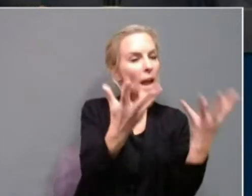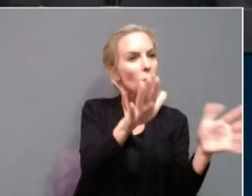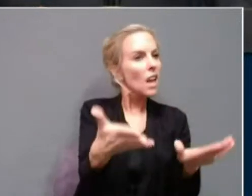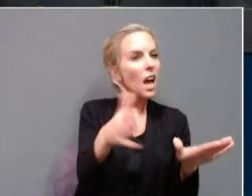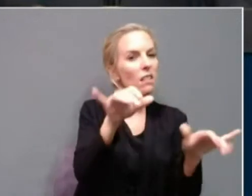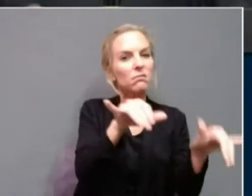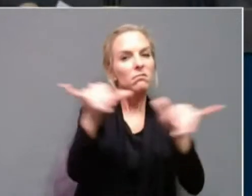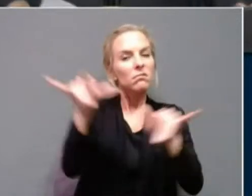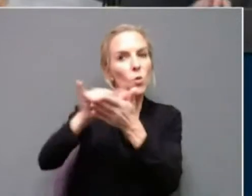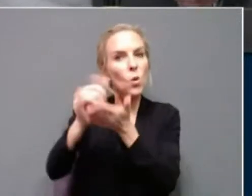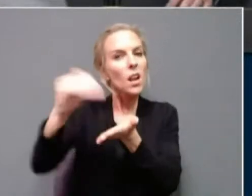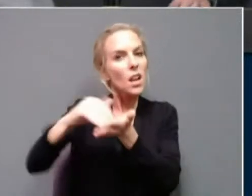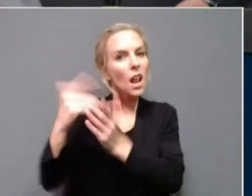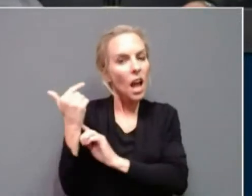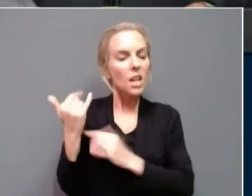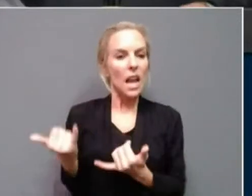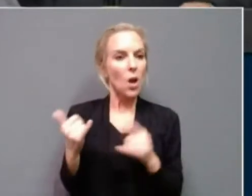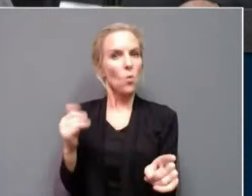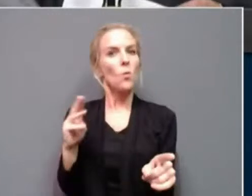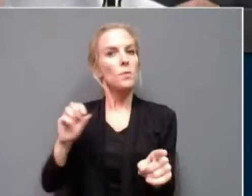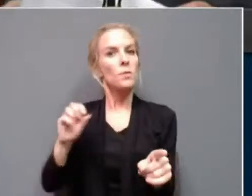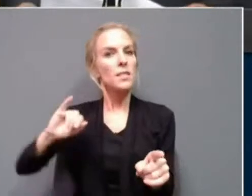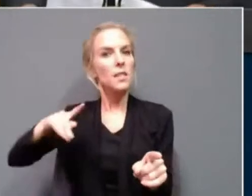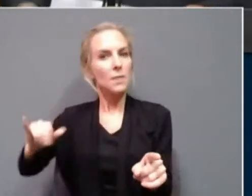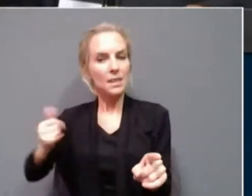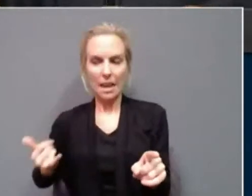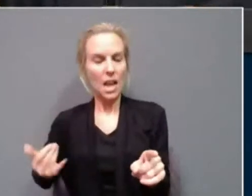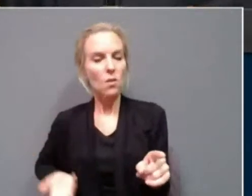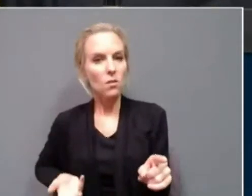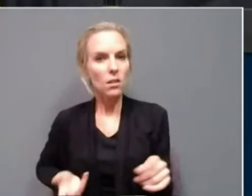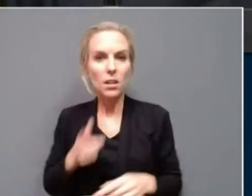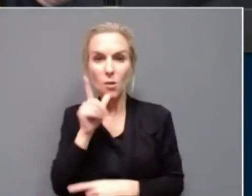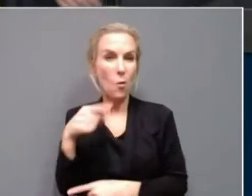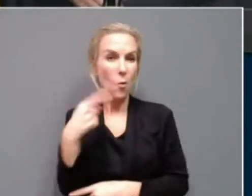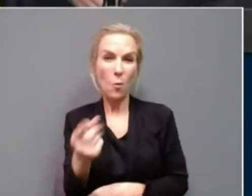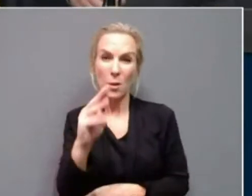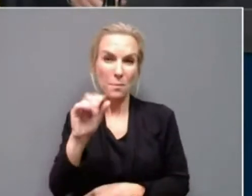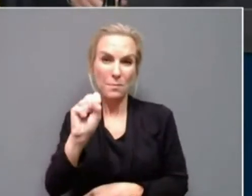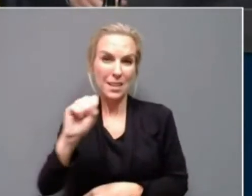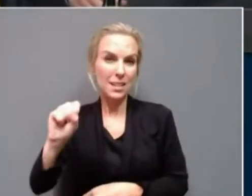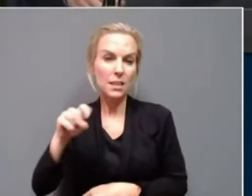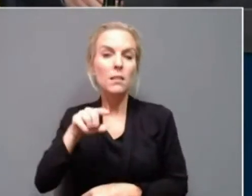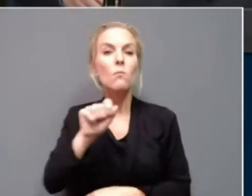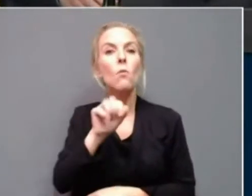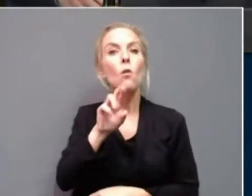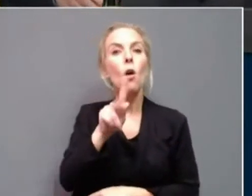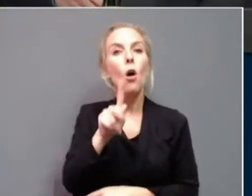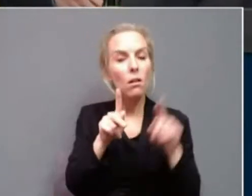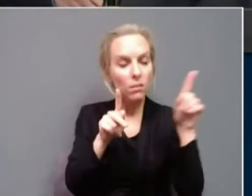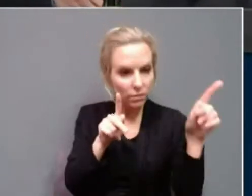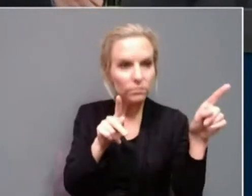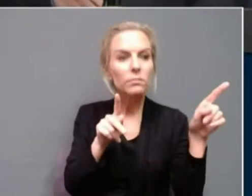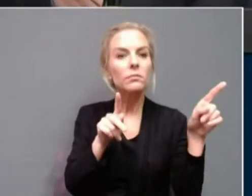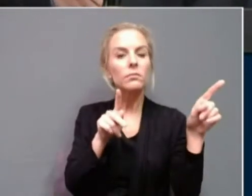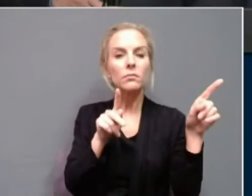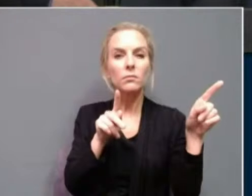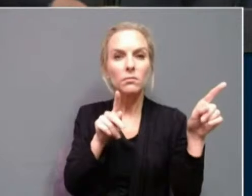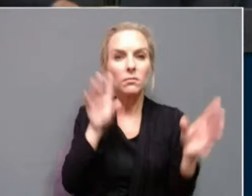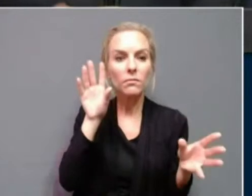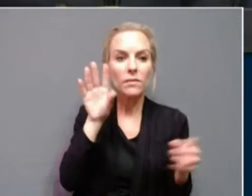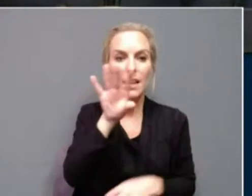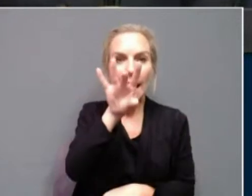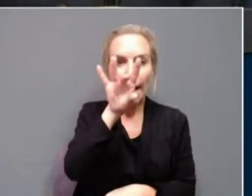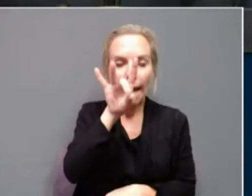newest request. And it's not just in Mississippi. We talked about Arkansas, 8